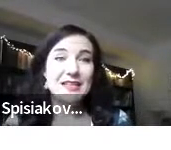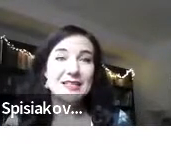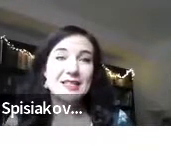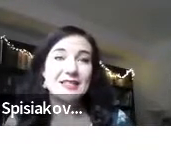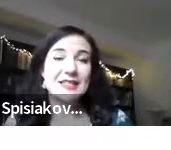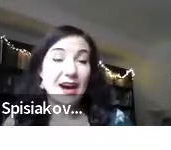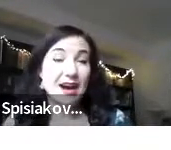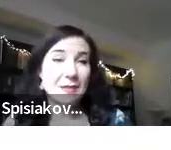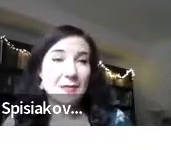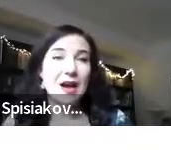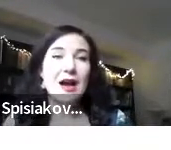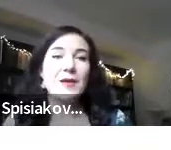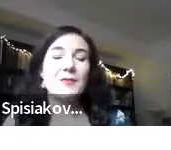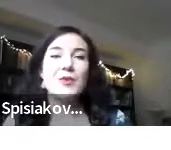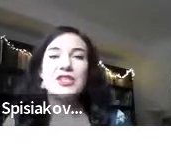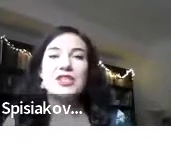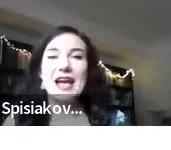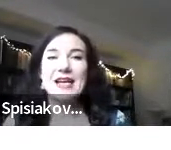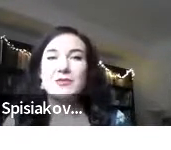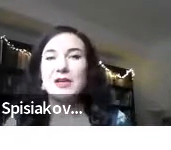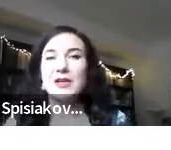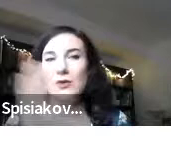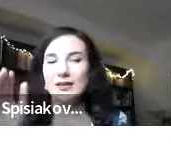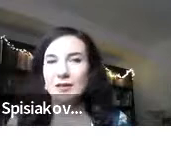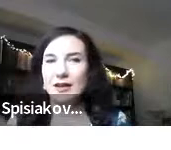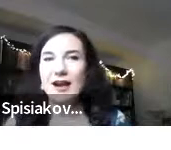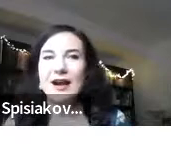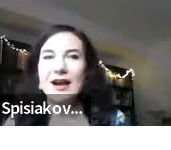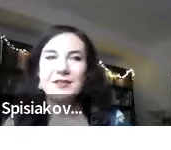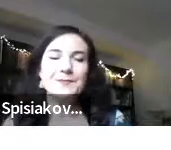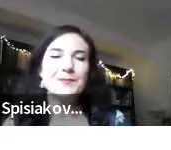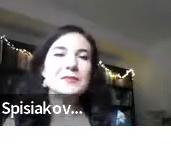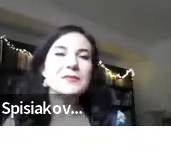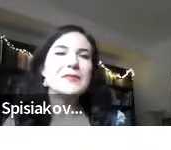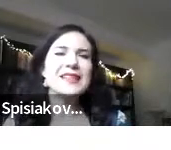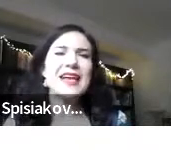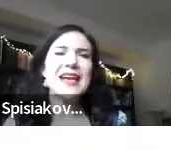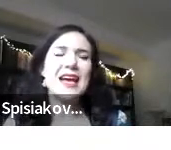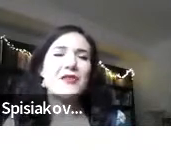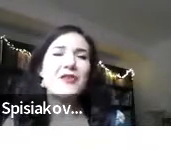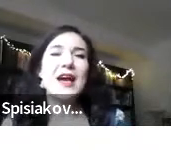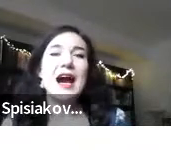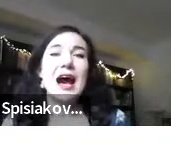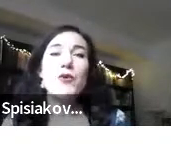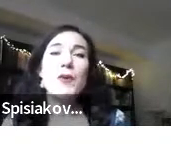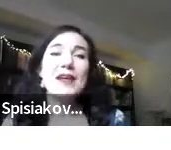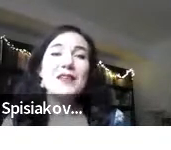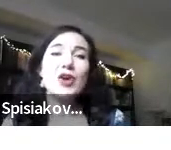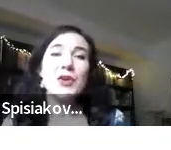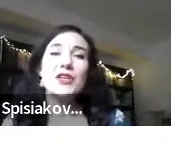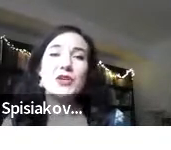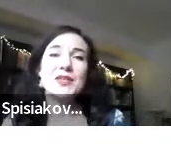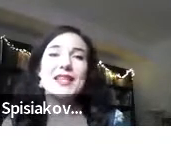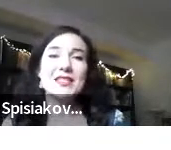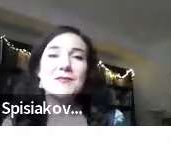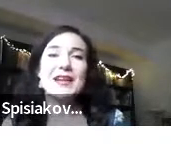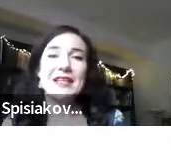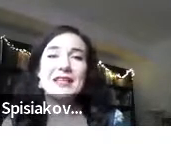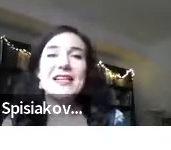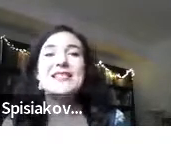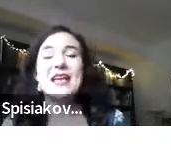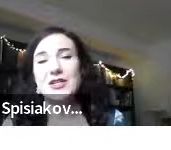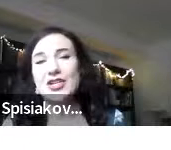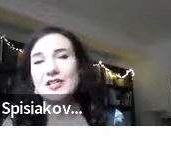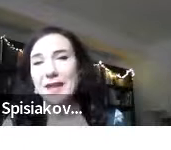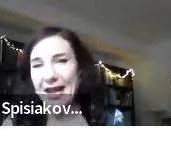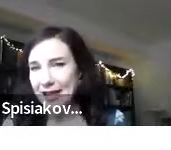is here. This is Time, which has, when you look into their archives, I have how one commonly used asthma